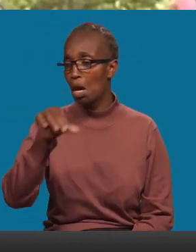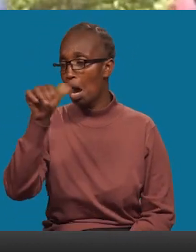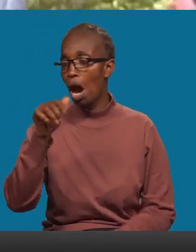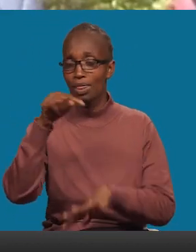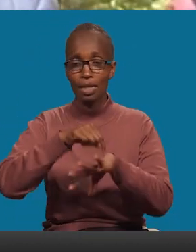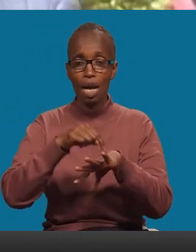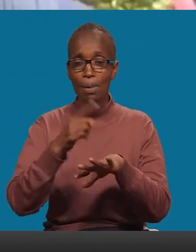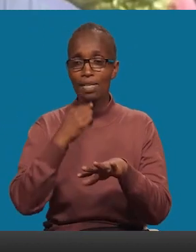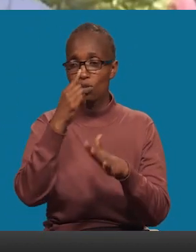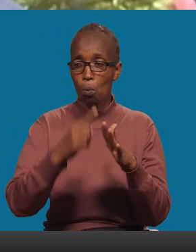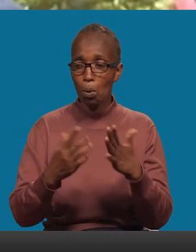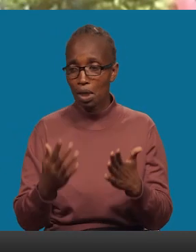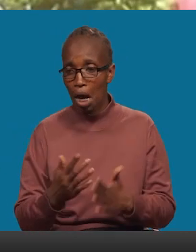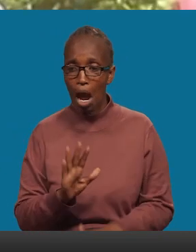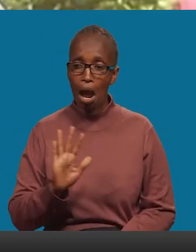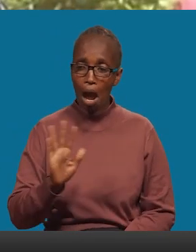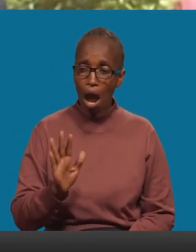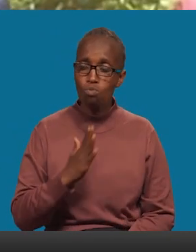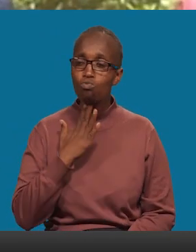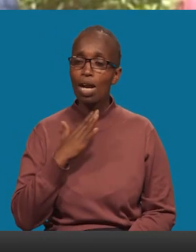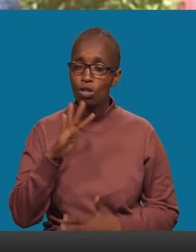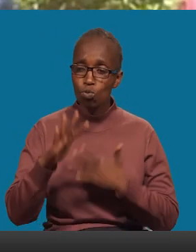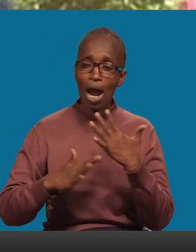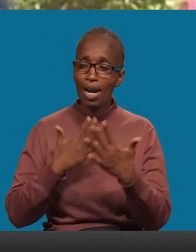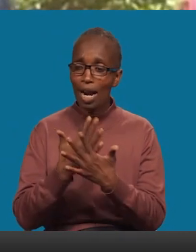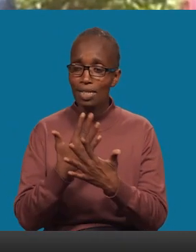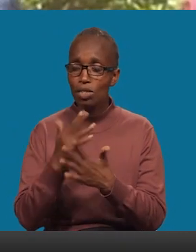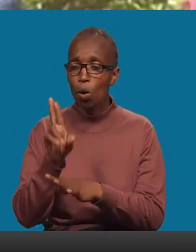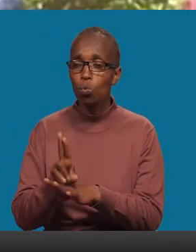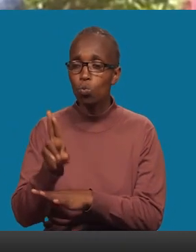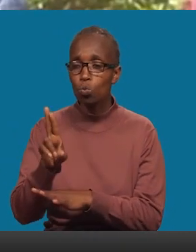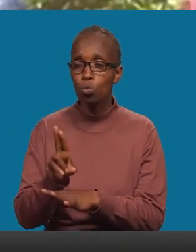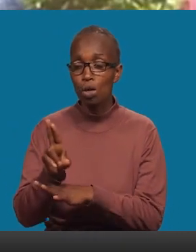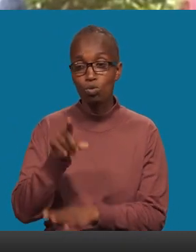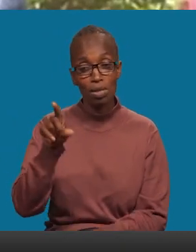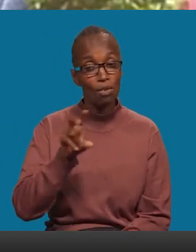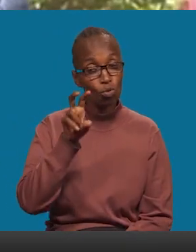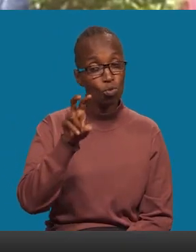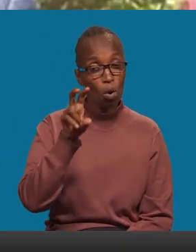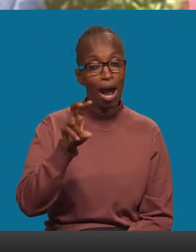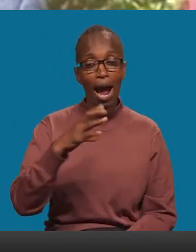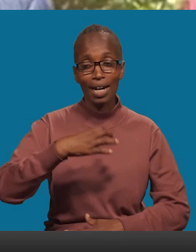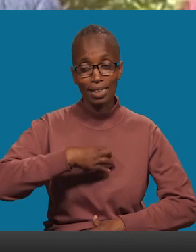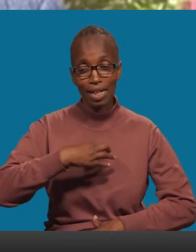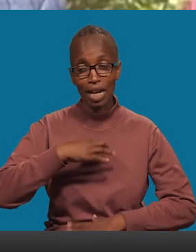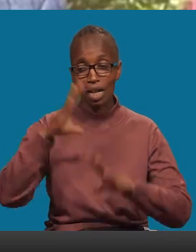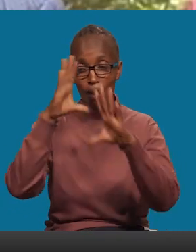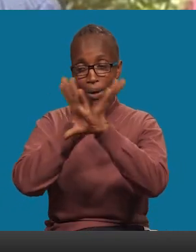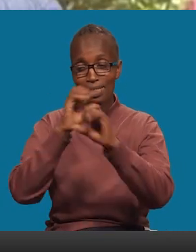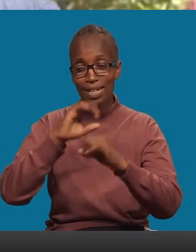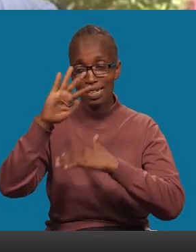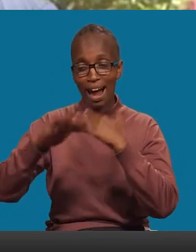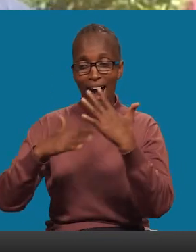Unapata unaanza kusema, oh, tushike Uhuru. Tangu lini umeona retired president Kenya yeye akishikwa?